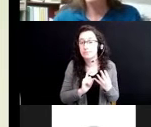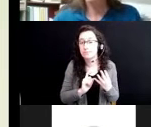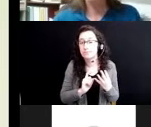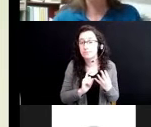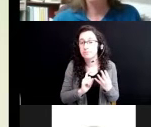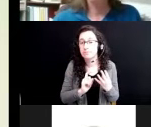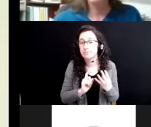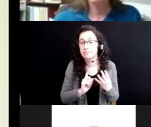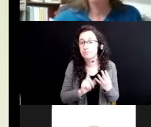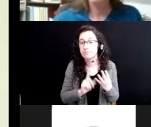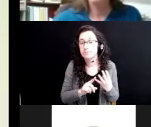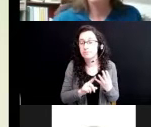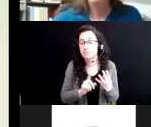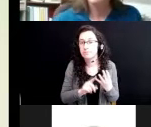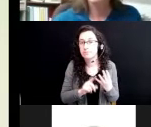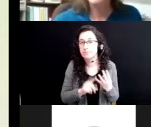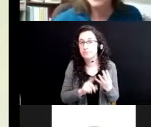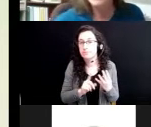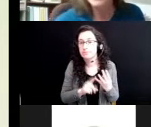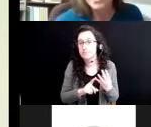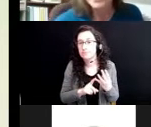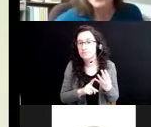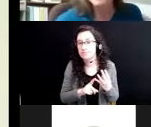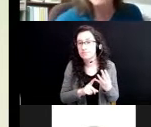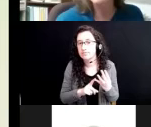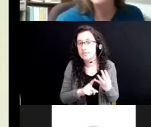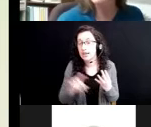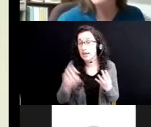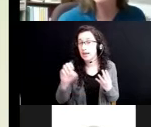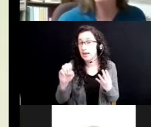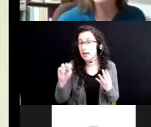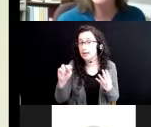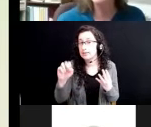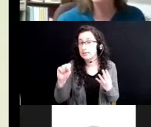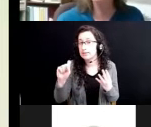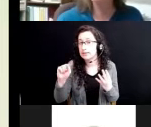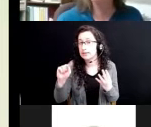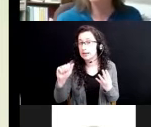critters on the lower right, which are ensitinas. Ensitinas are one of our native